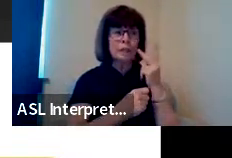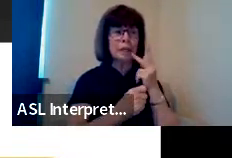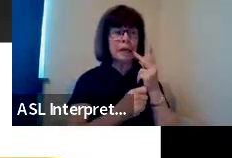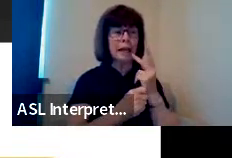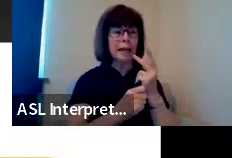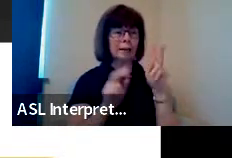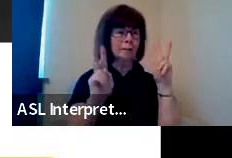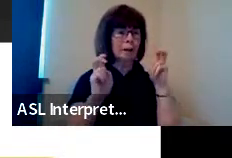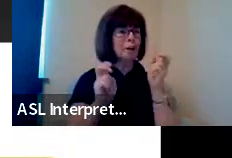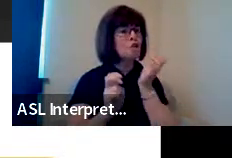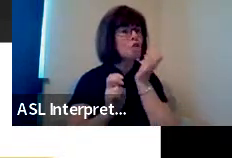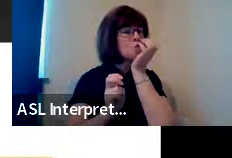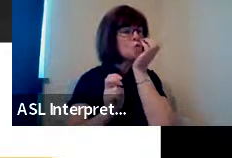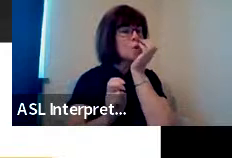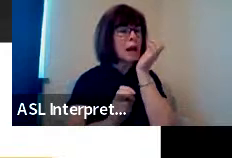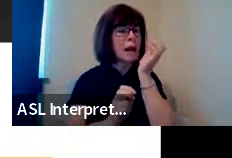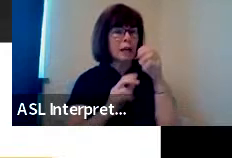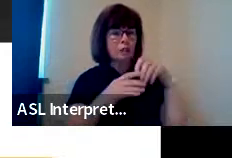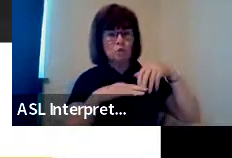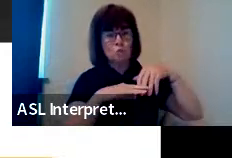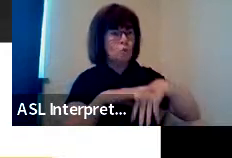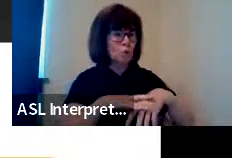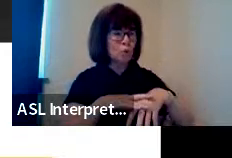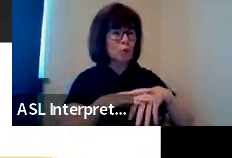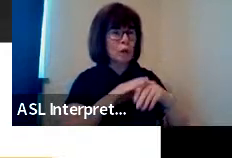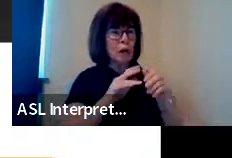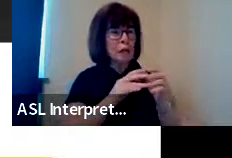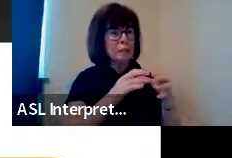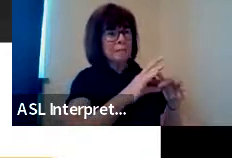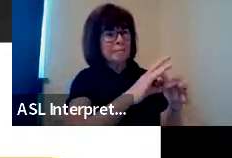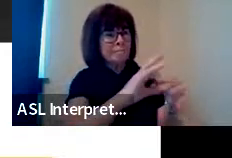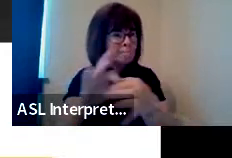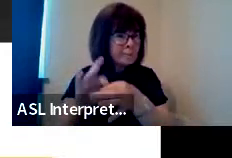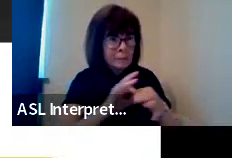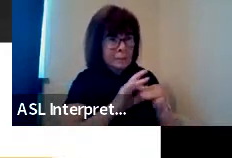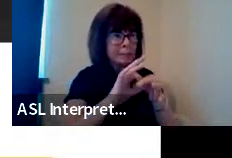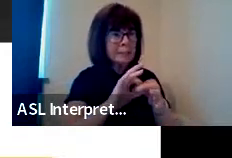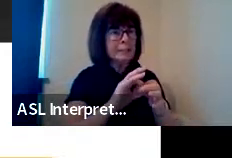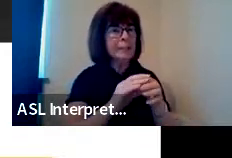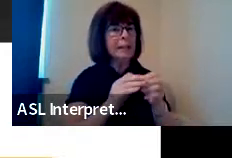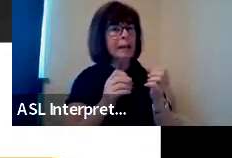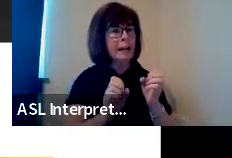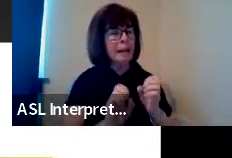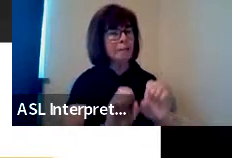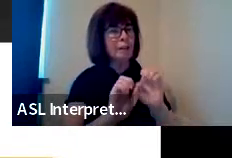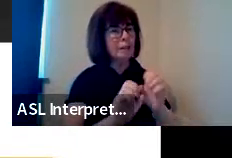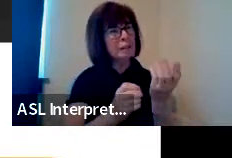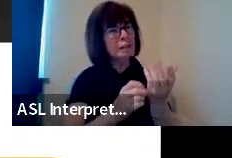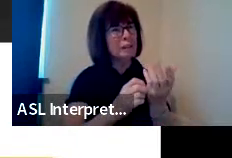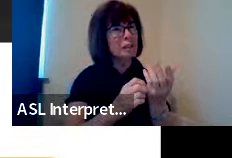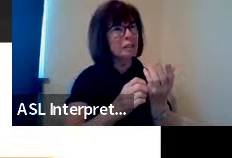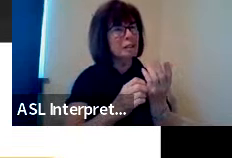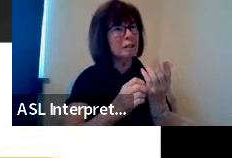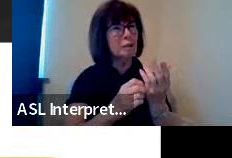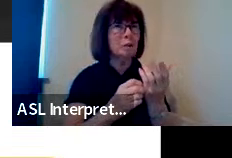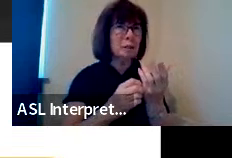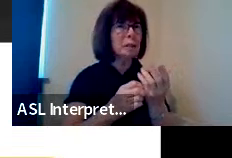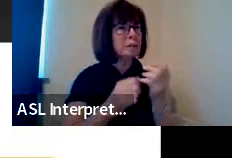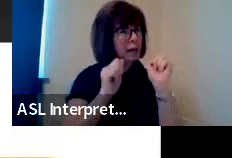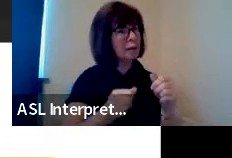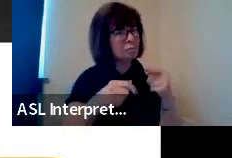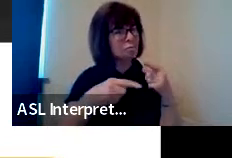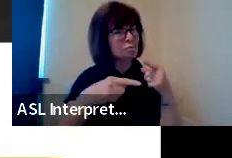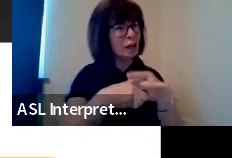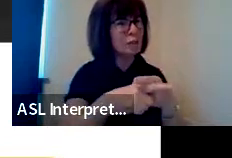unified effort that could message and contradict and not literally contradict, but